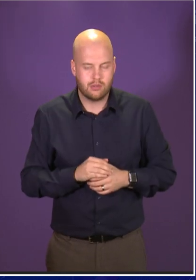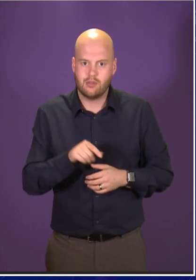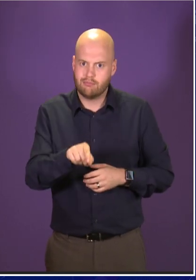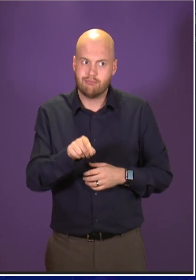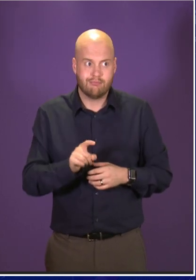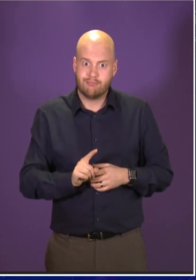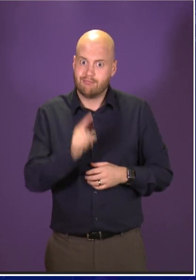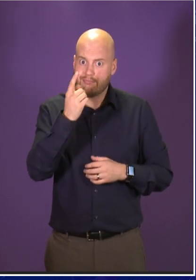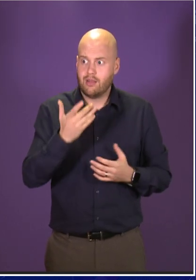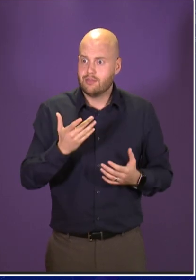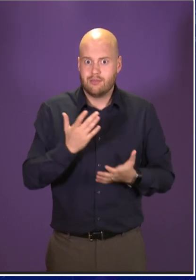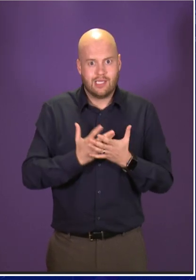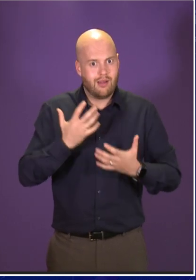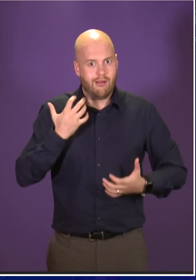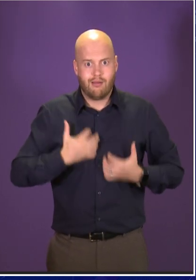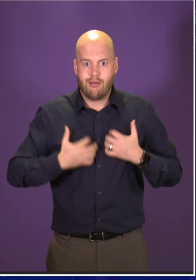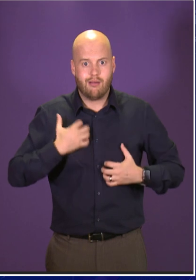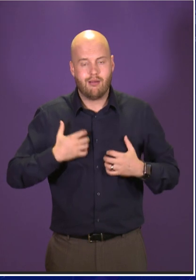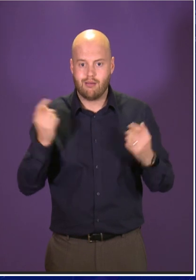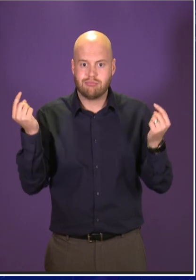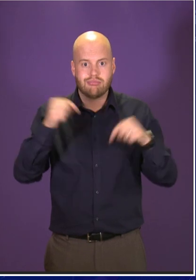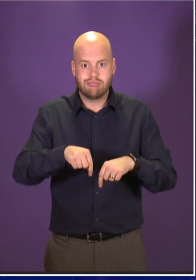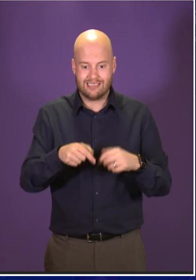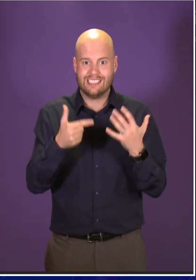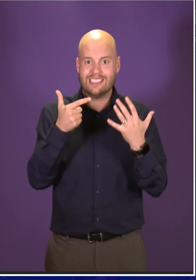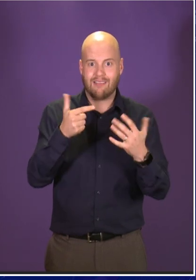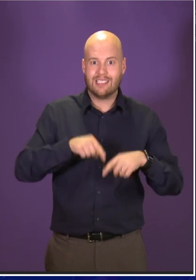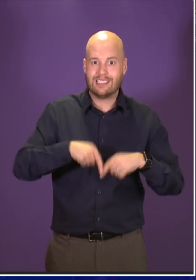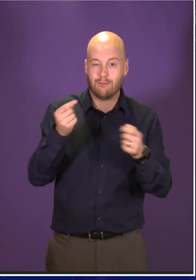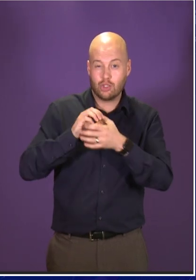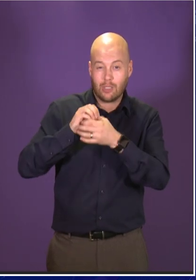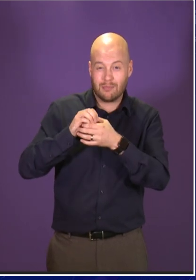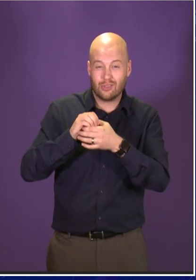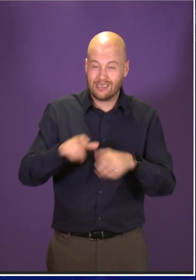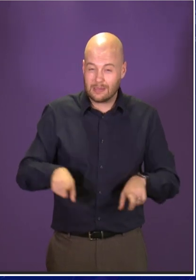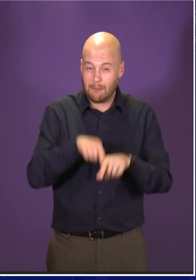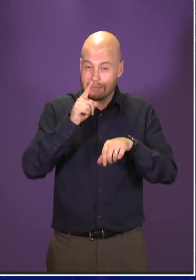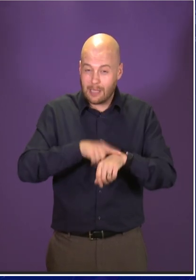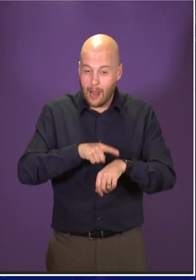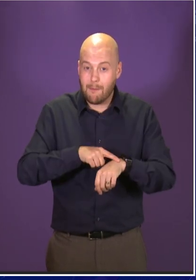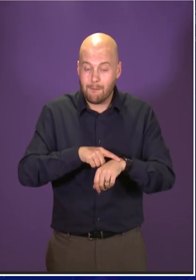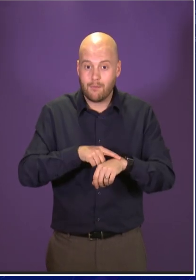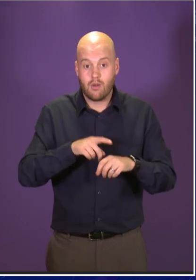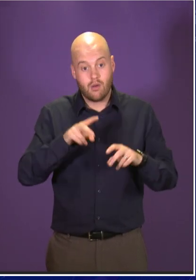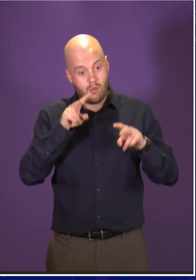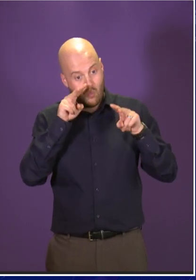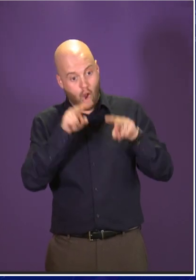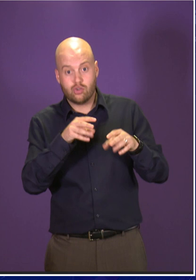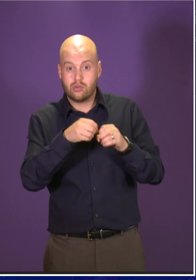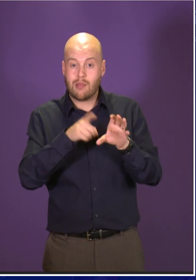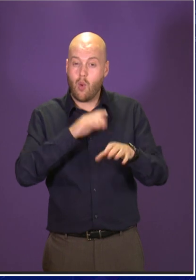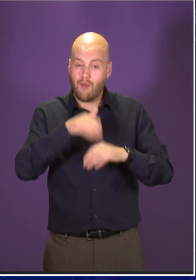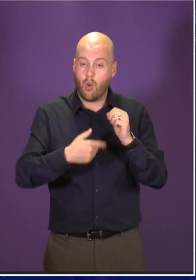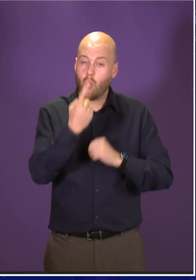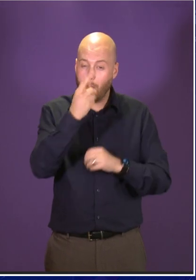It brought together seven sporting championships at the same time, and it was watched by over 1 billion viewers